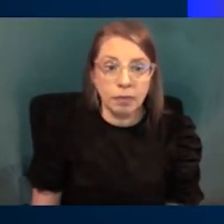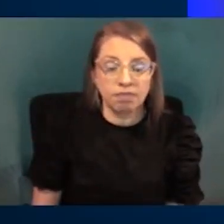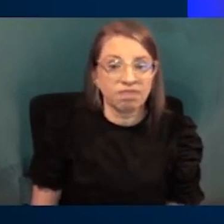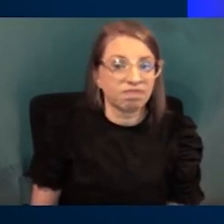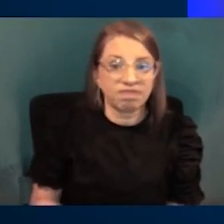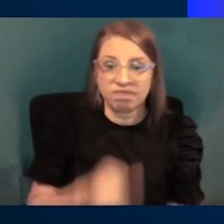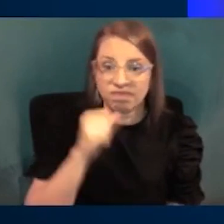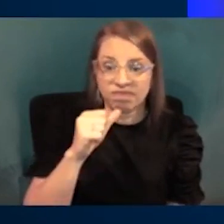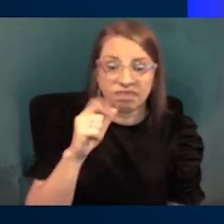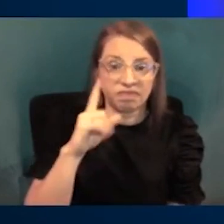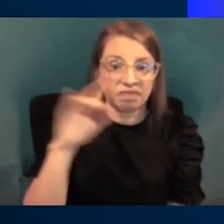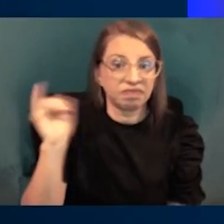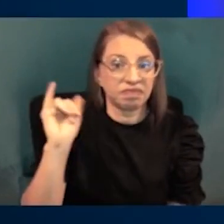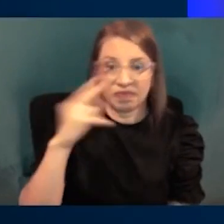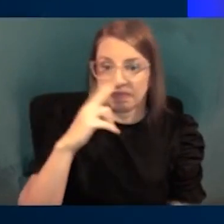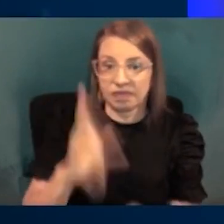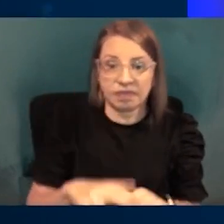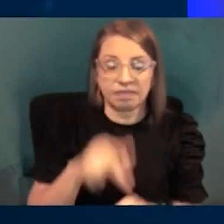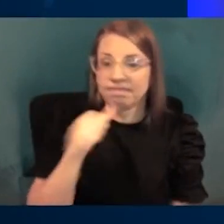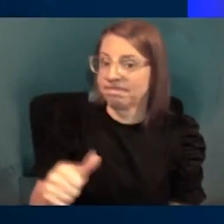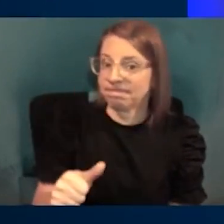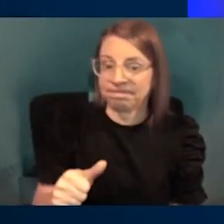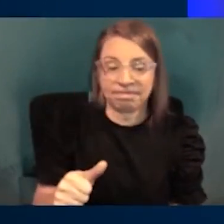This definitely doesn't.